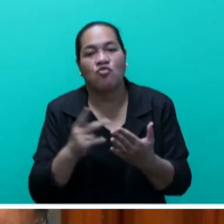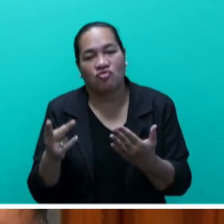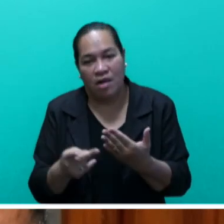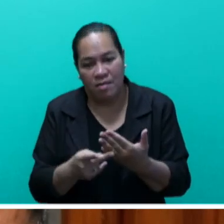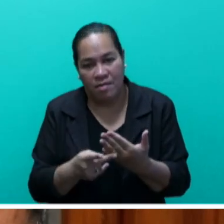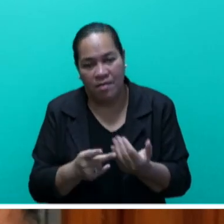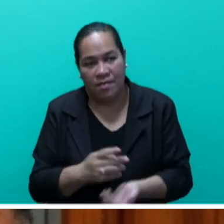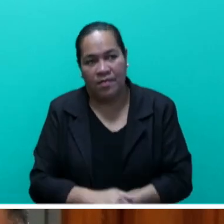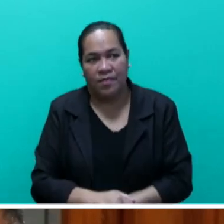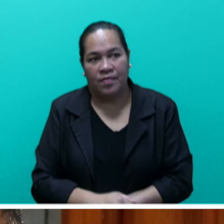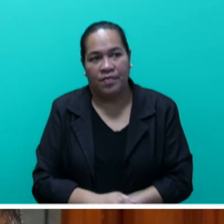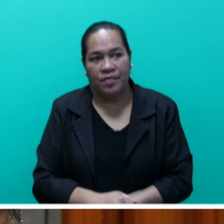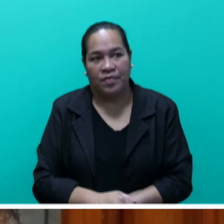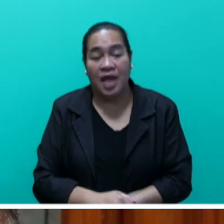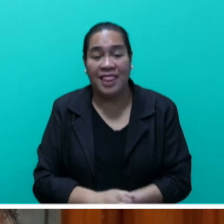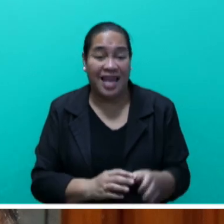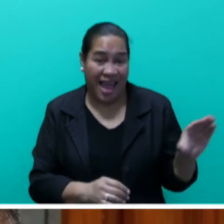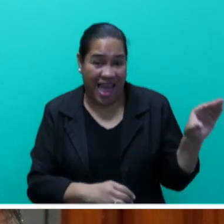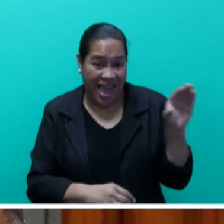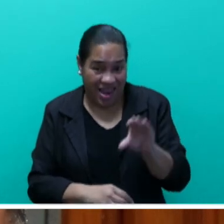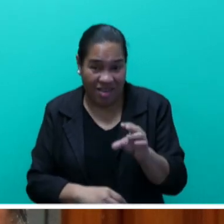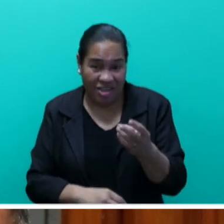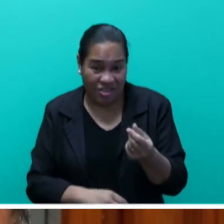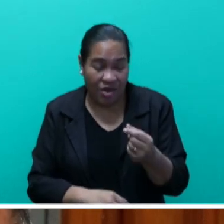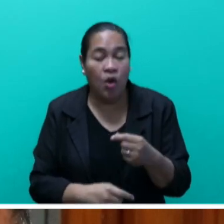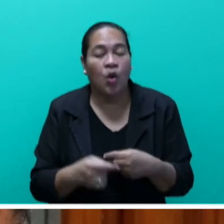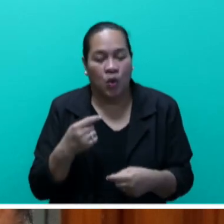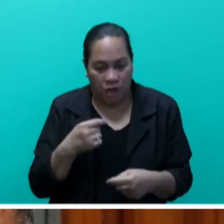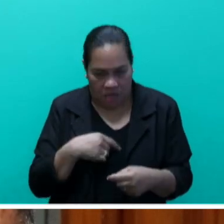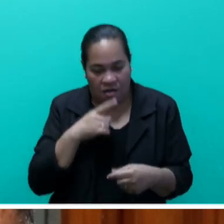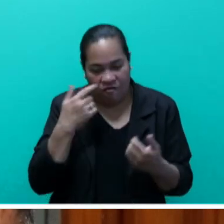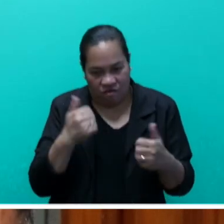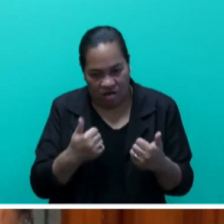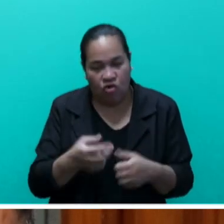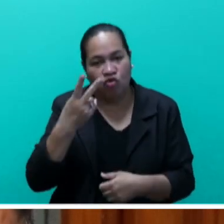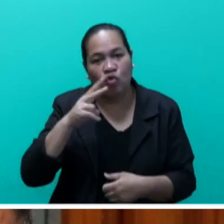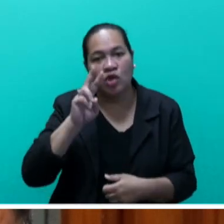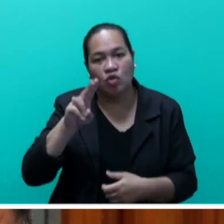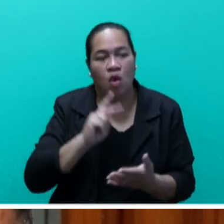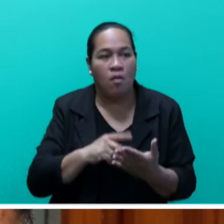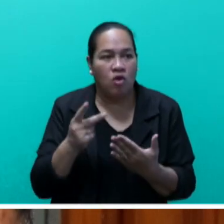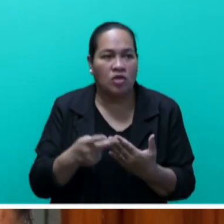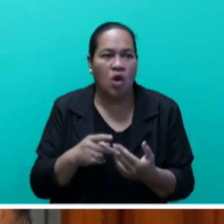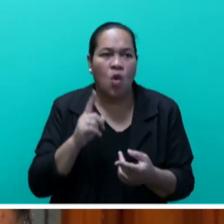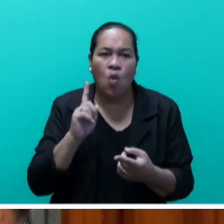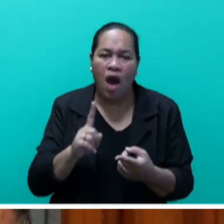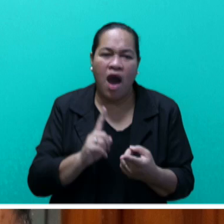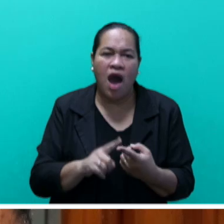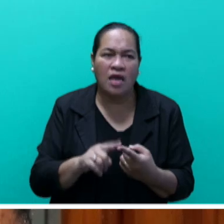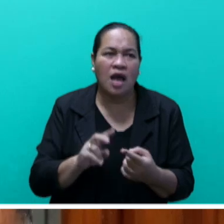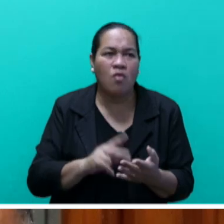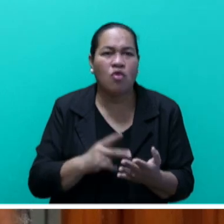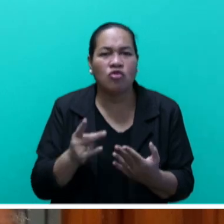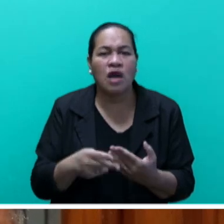And of that allocation, Mr. Speaker, we managed to complete 22 projects. One of the projects